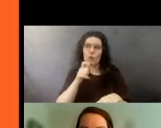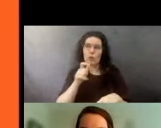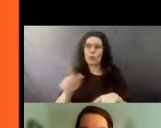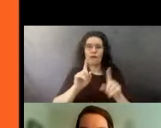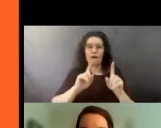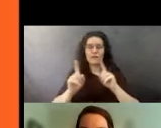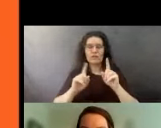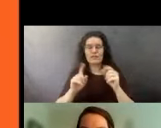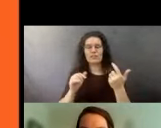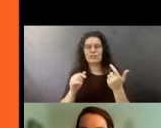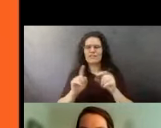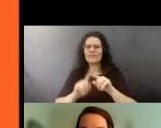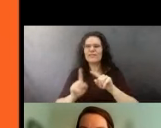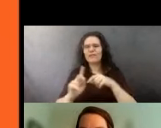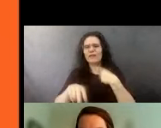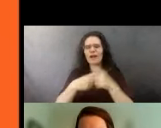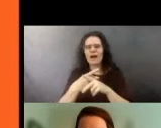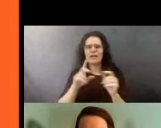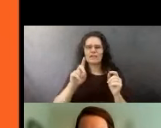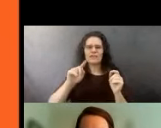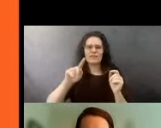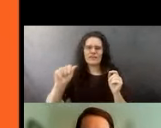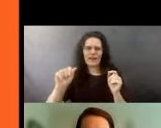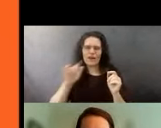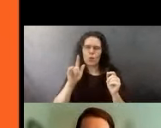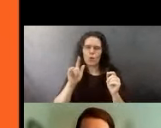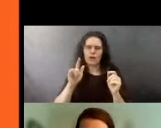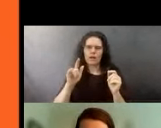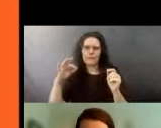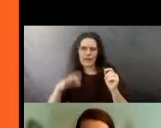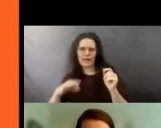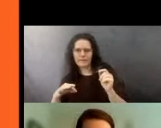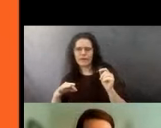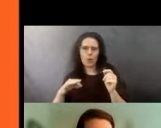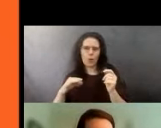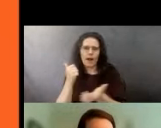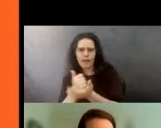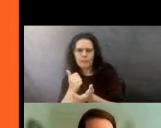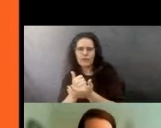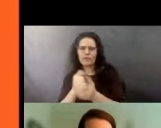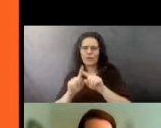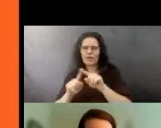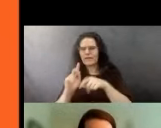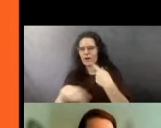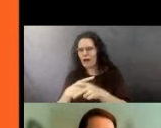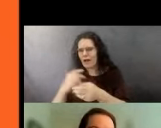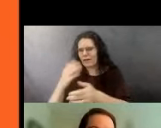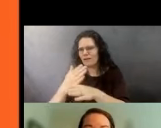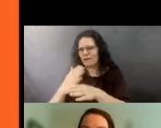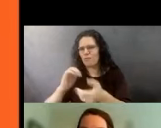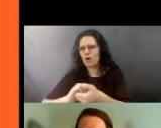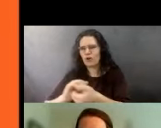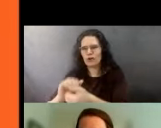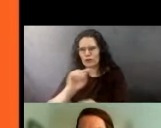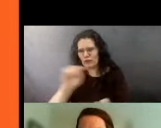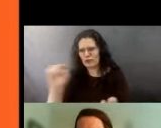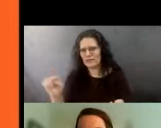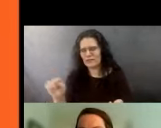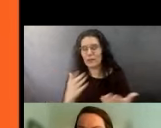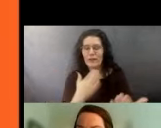various data will appeal to various potential partners. So thanks for that. Let's dive in a little, talk a little bit more about some of